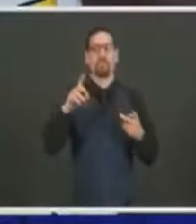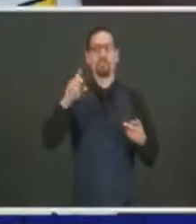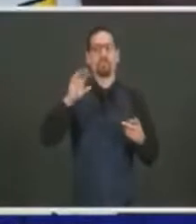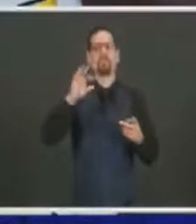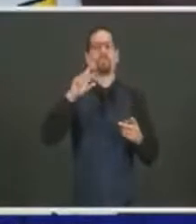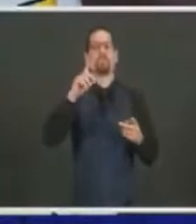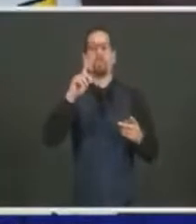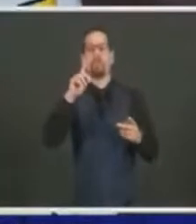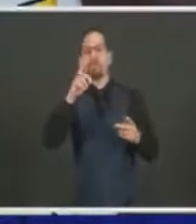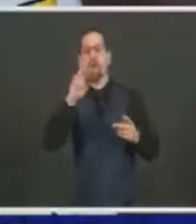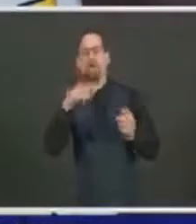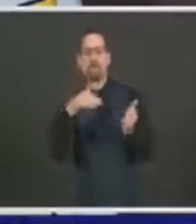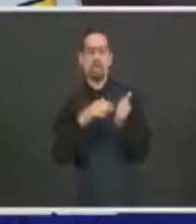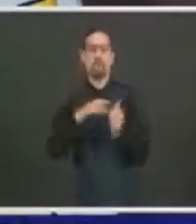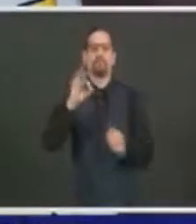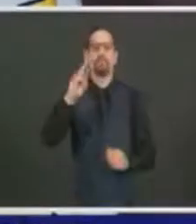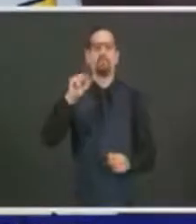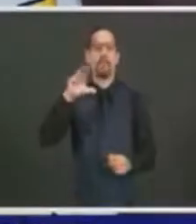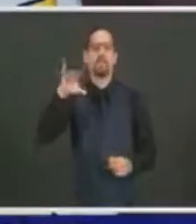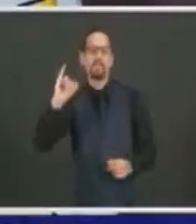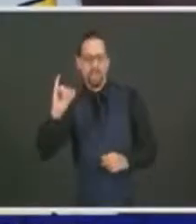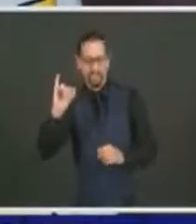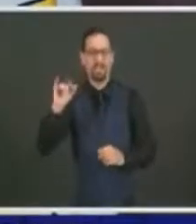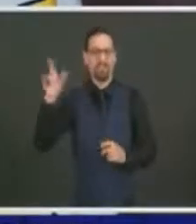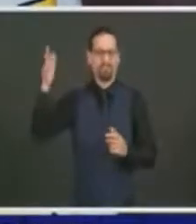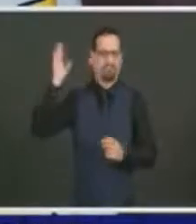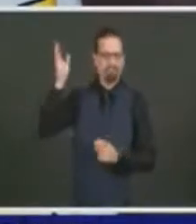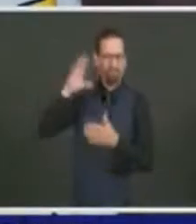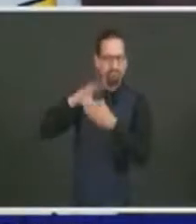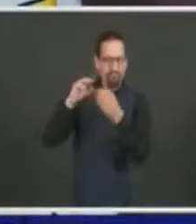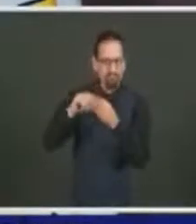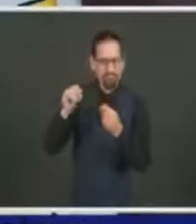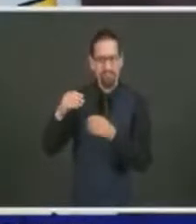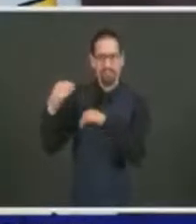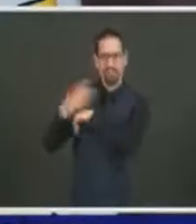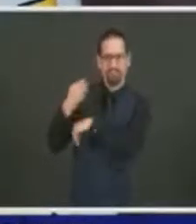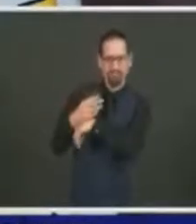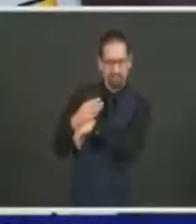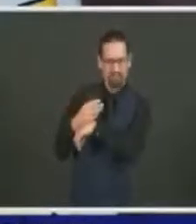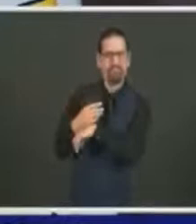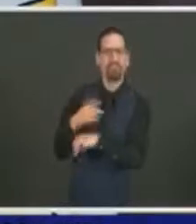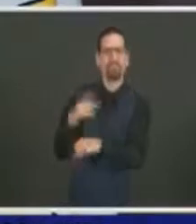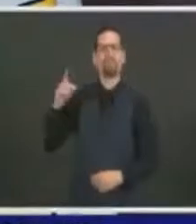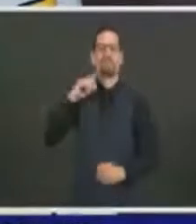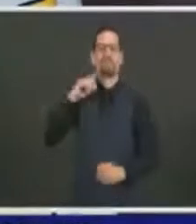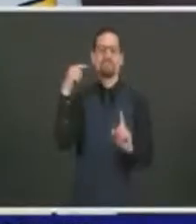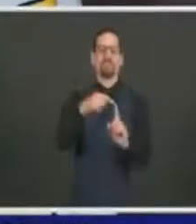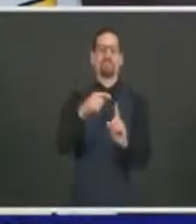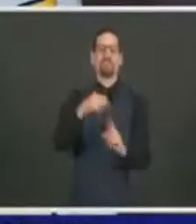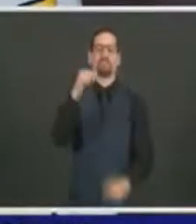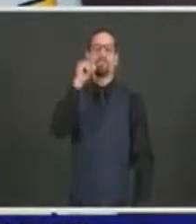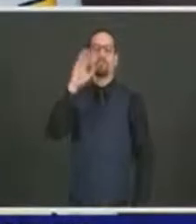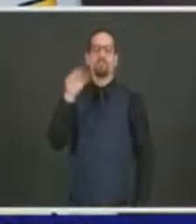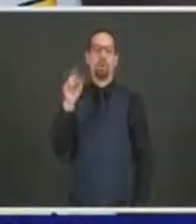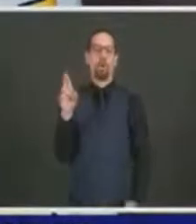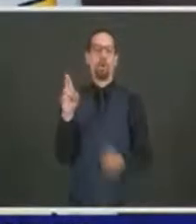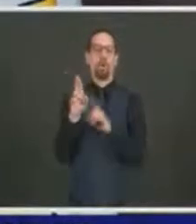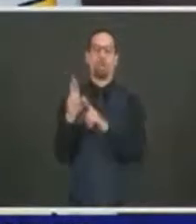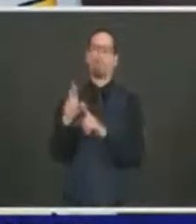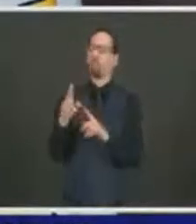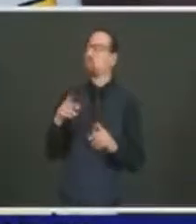all over the country that unfortunately bars have been a hotspot, a place of